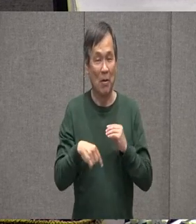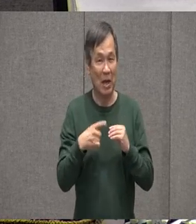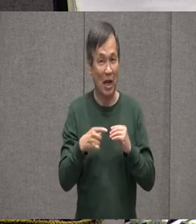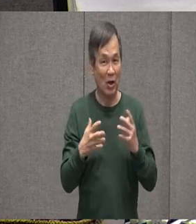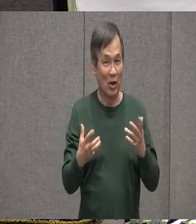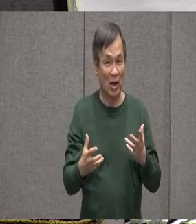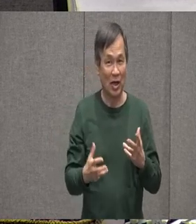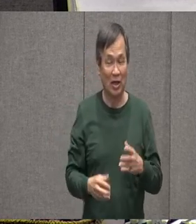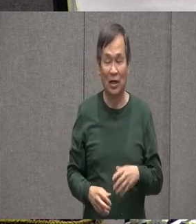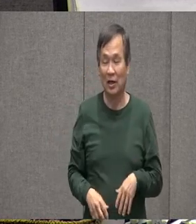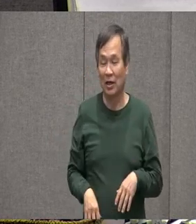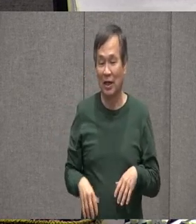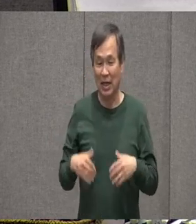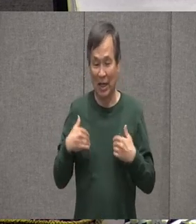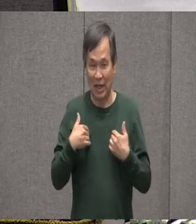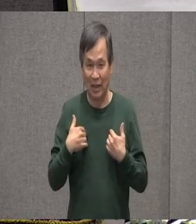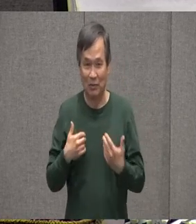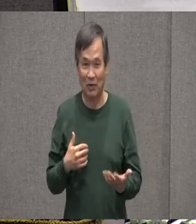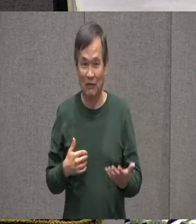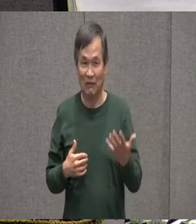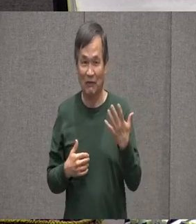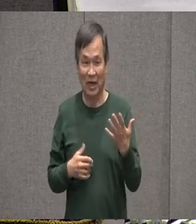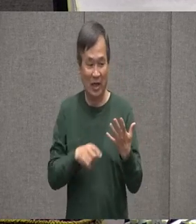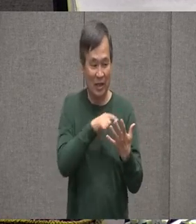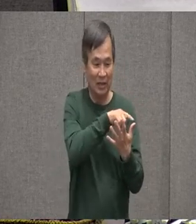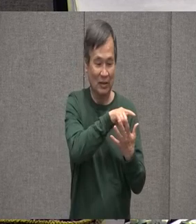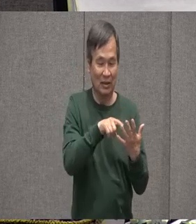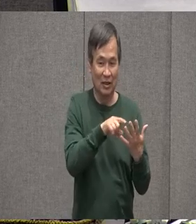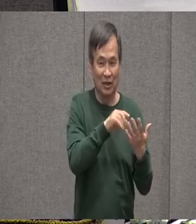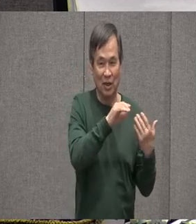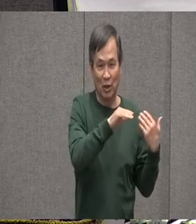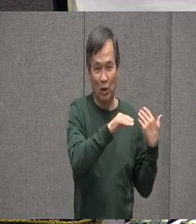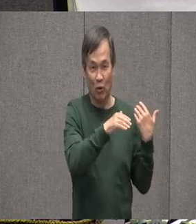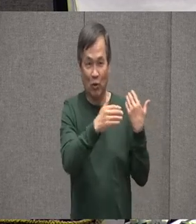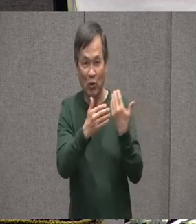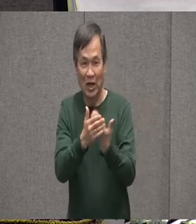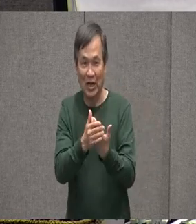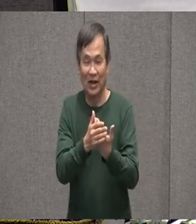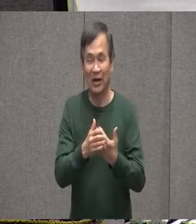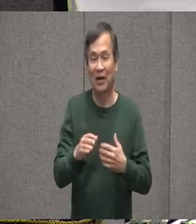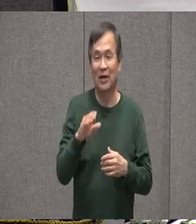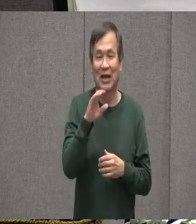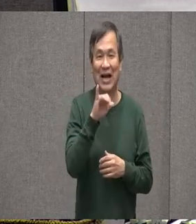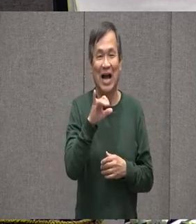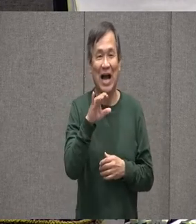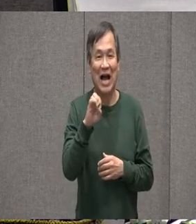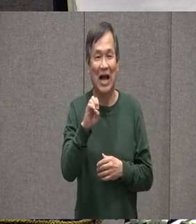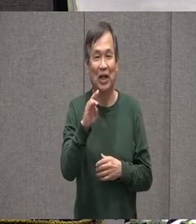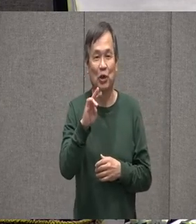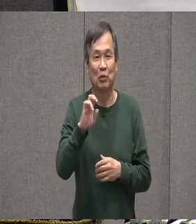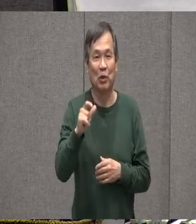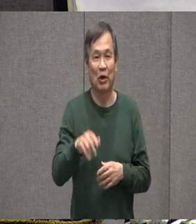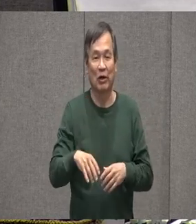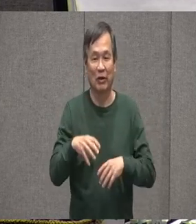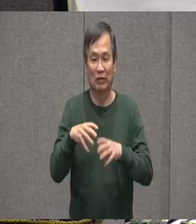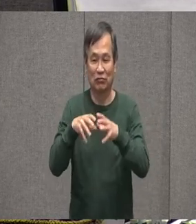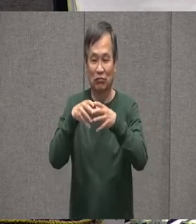of 5 animals that are arriving at an iceberg in the Arctic. I wonder why they're all traveling there.